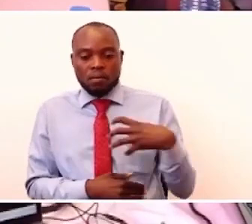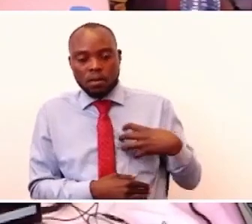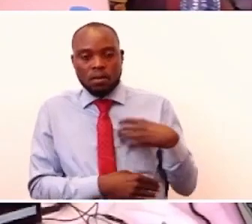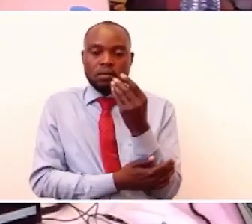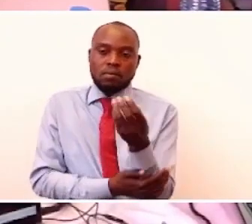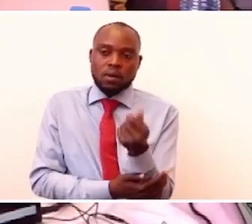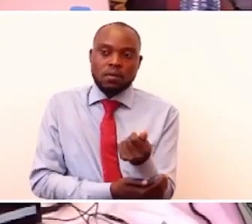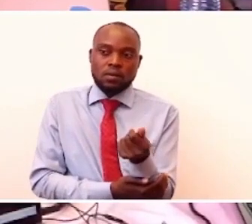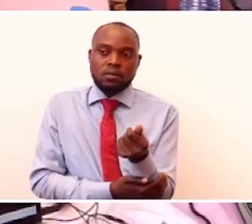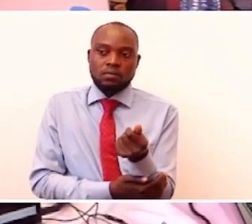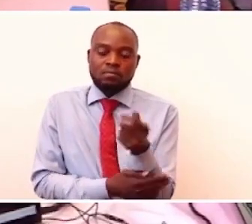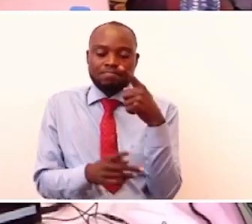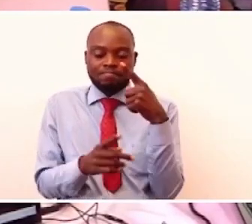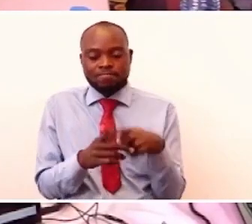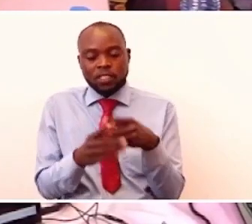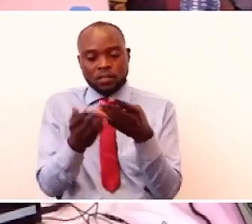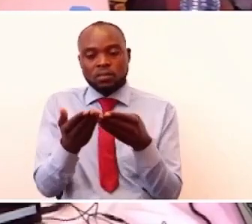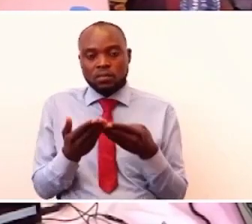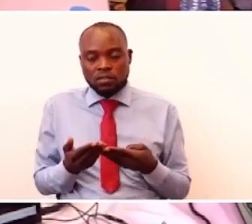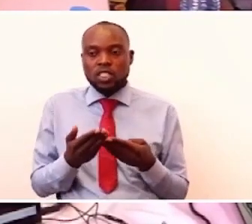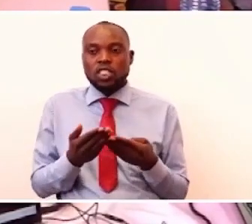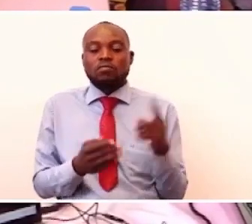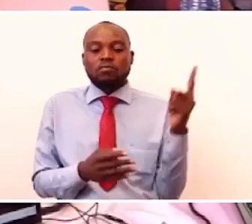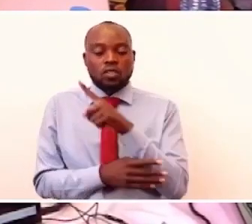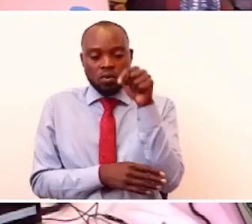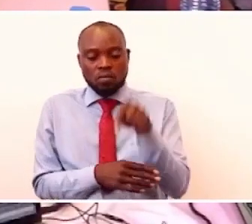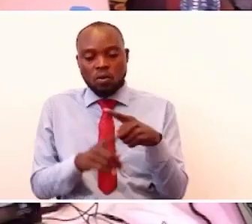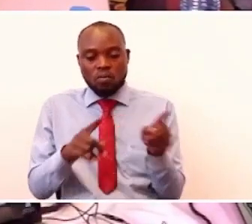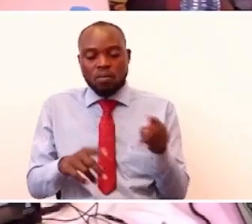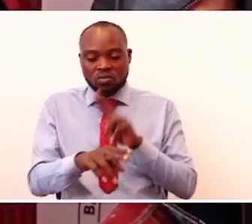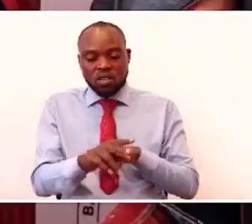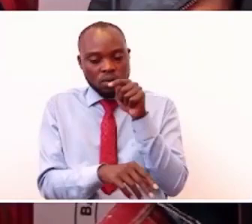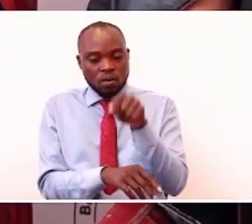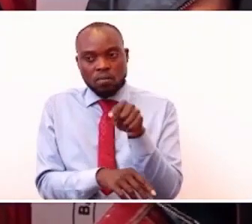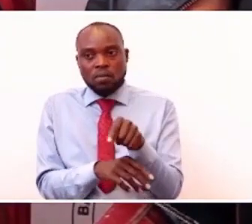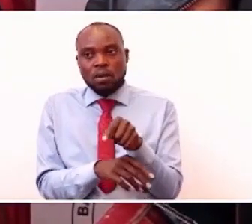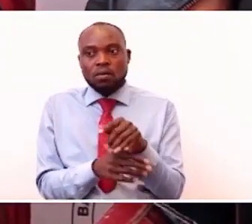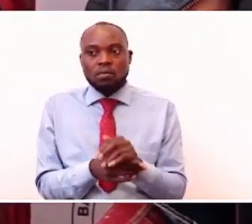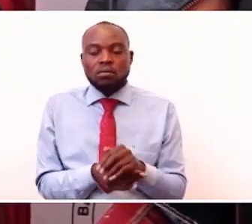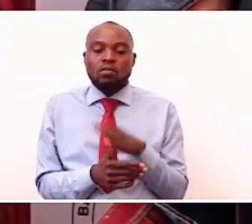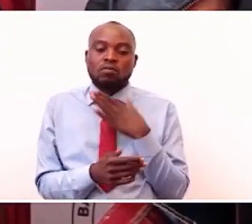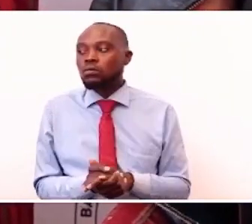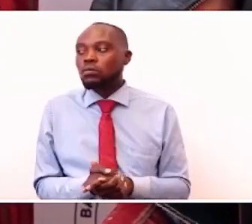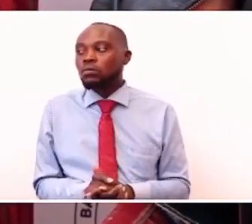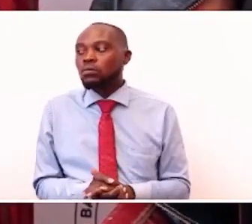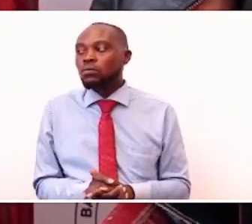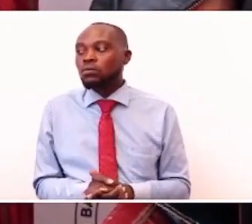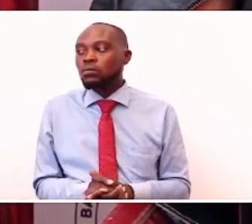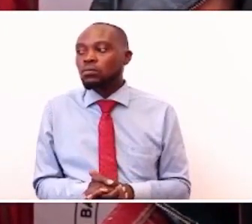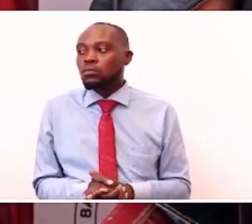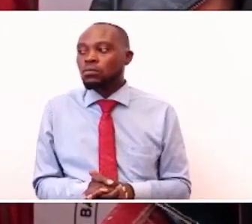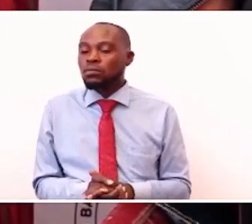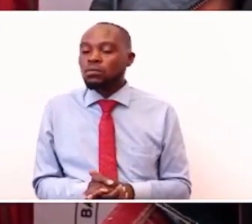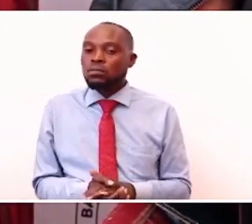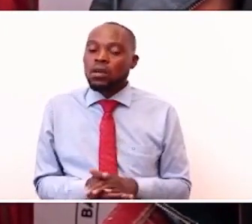money and she receives it the same day or the same hour, I must have that money in the first place to send. While focusing